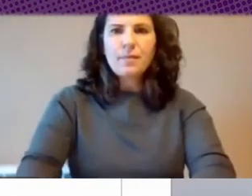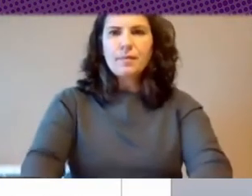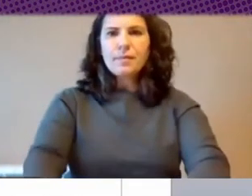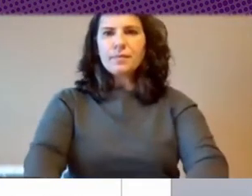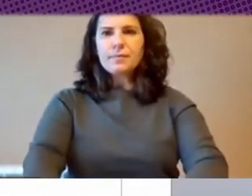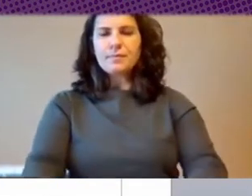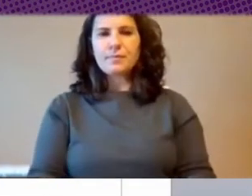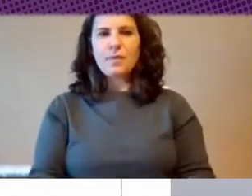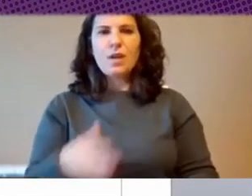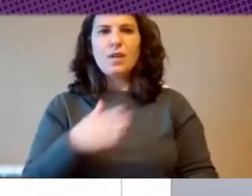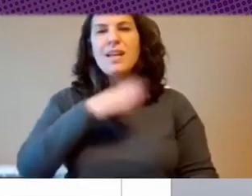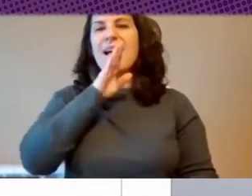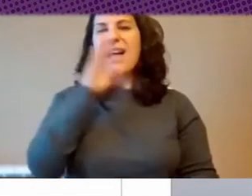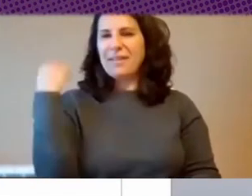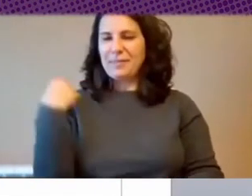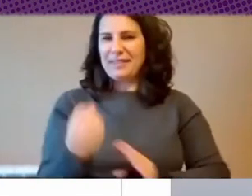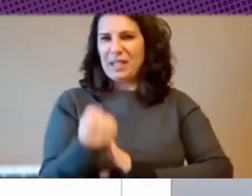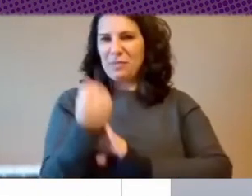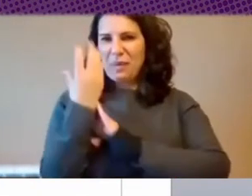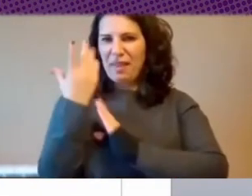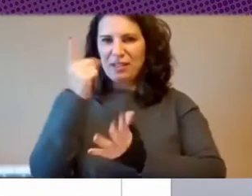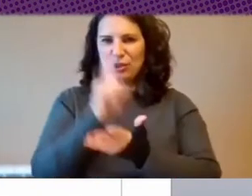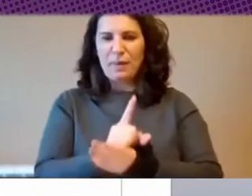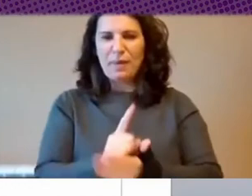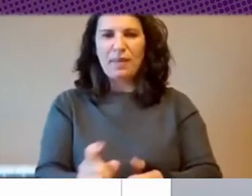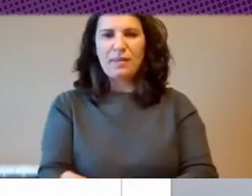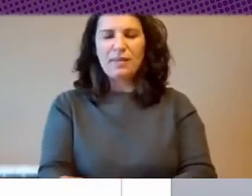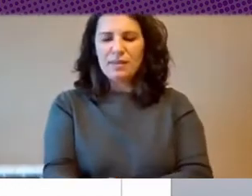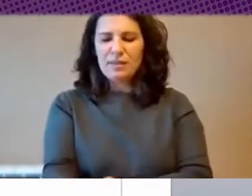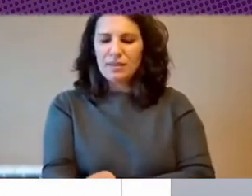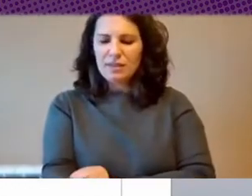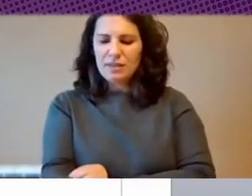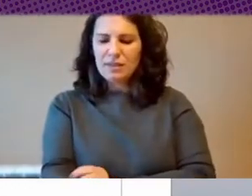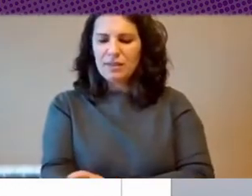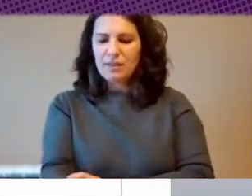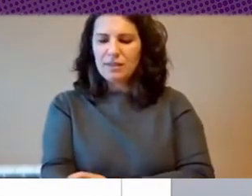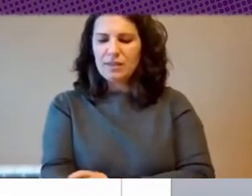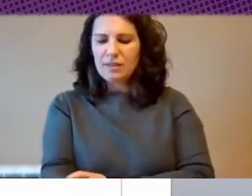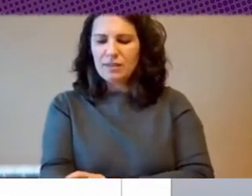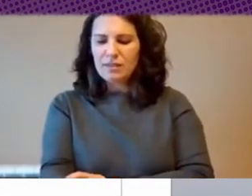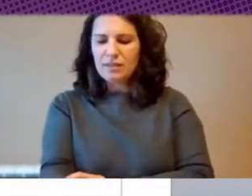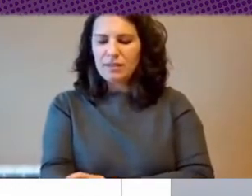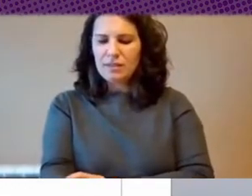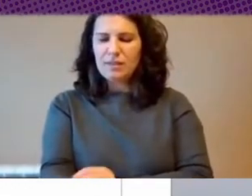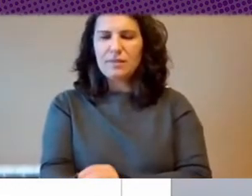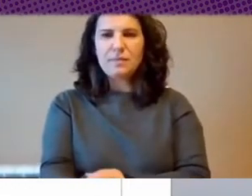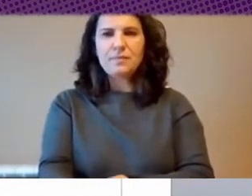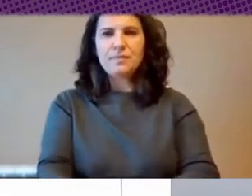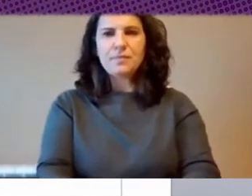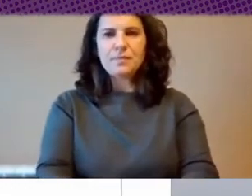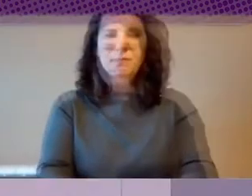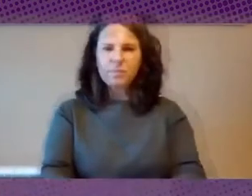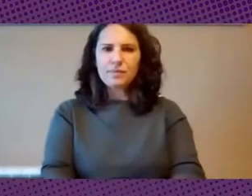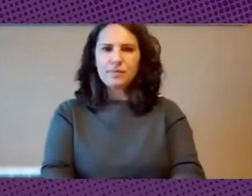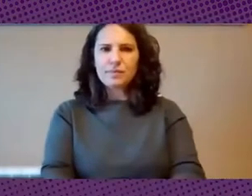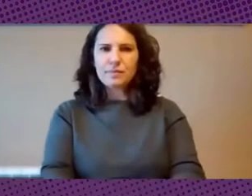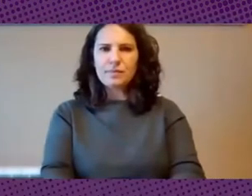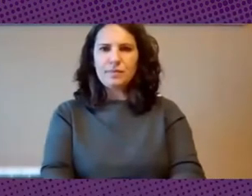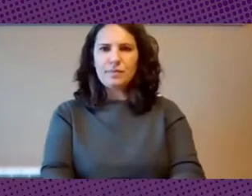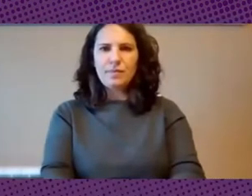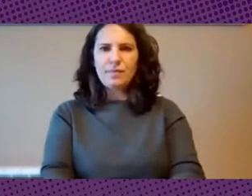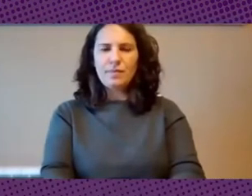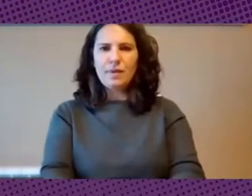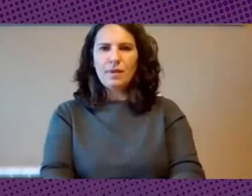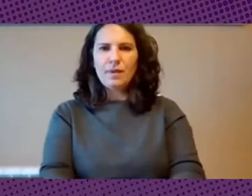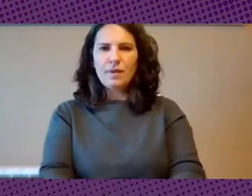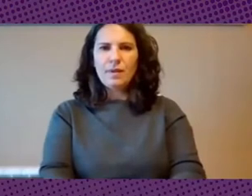Okay. So. Fine. Fine. So what, what this example of MTBA shows,